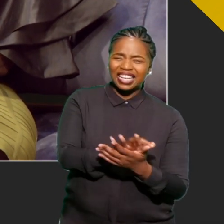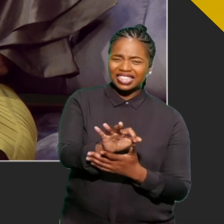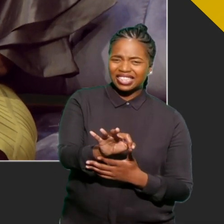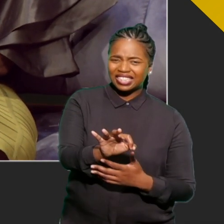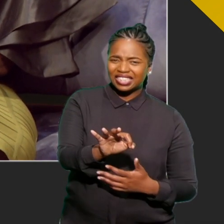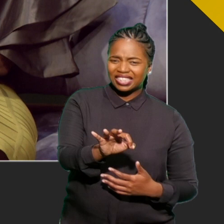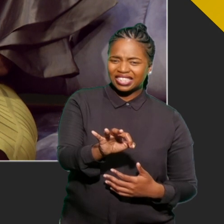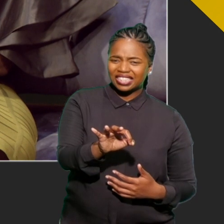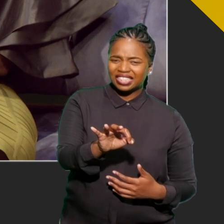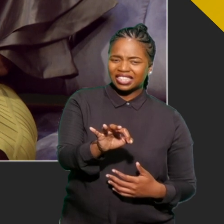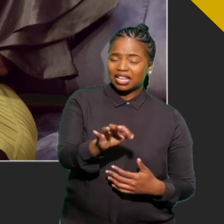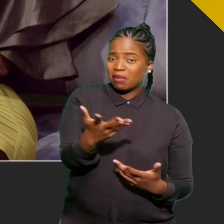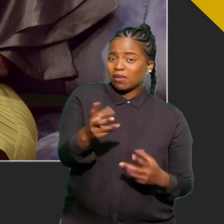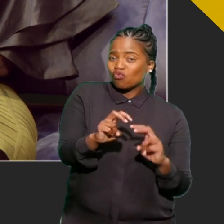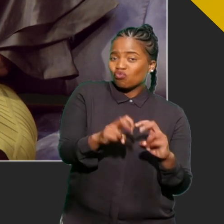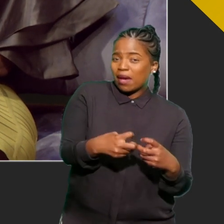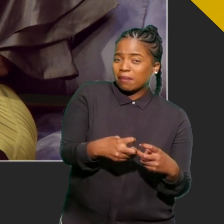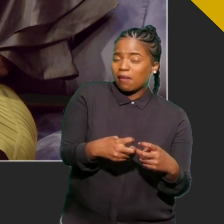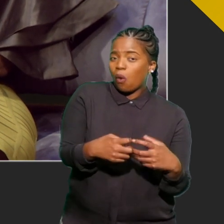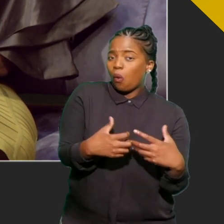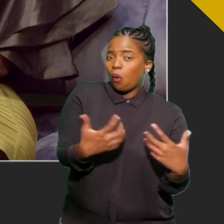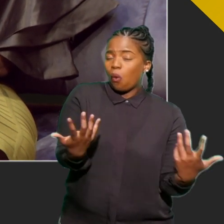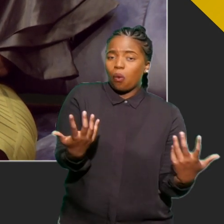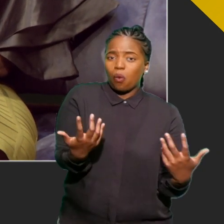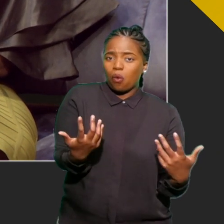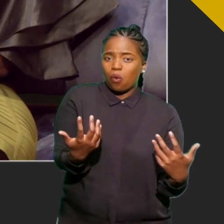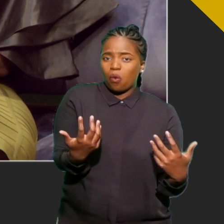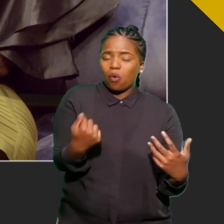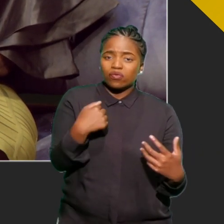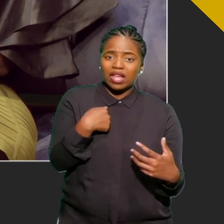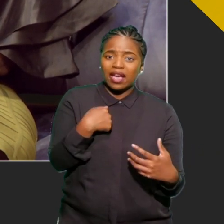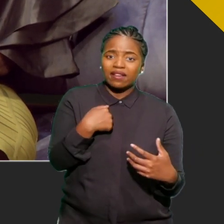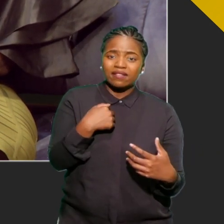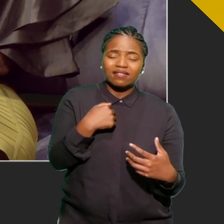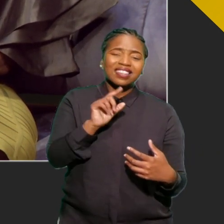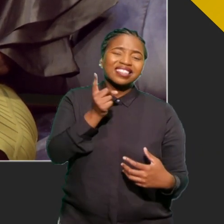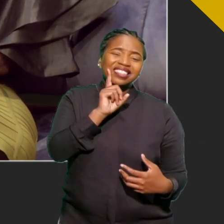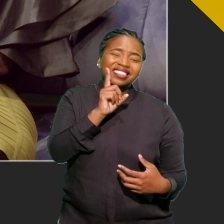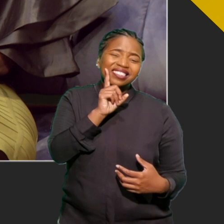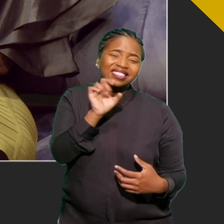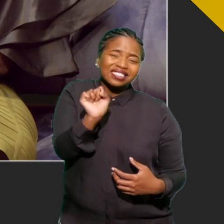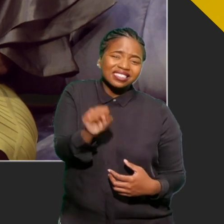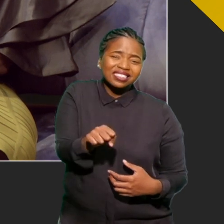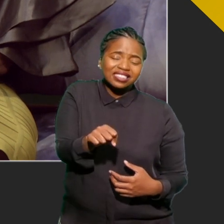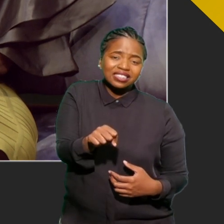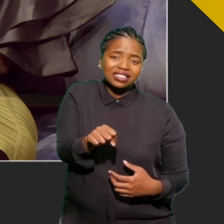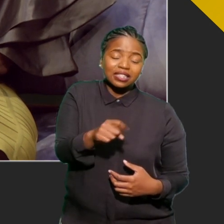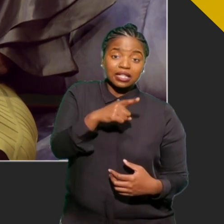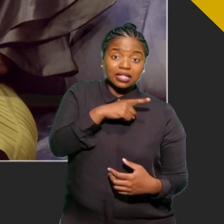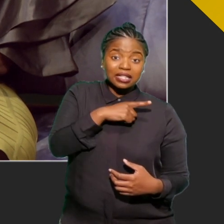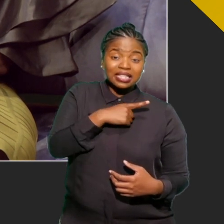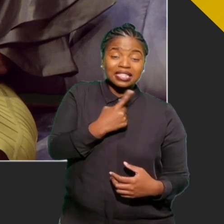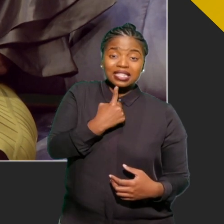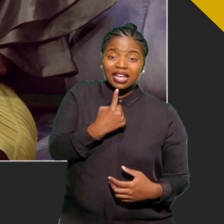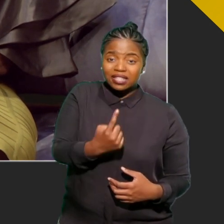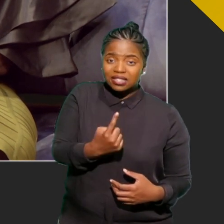sometimes it's because they were either raped at a certain point, others was because they were exploring, and which maybe goes back to my question now that says